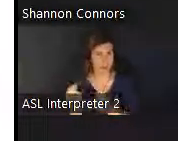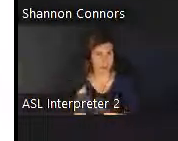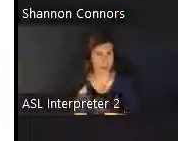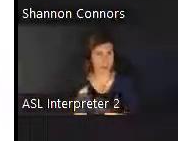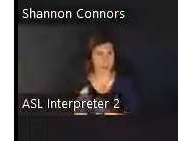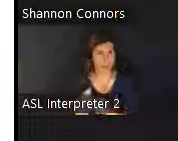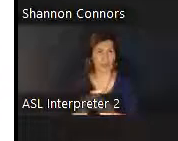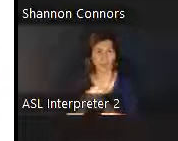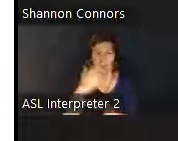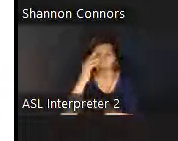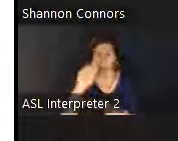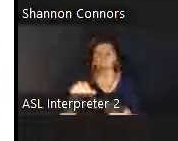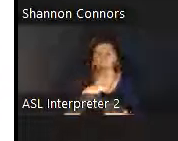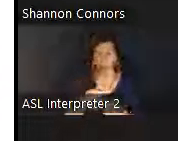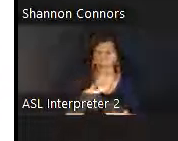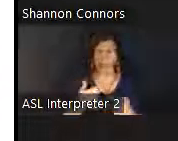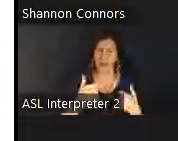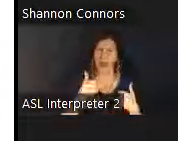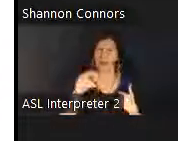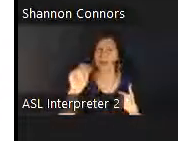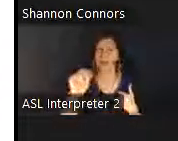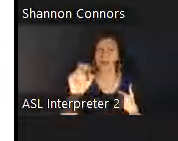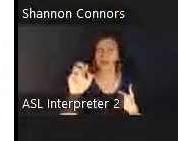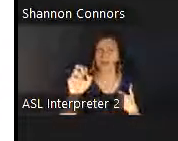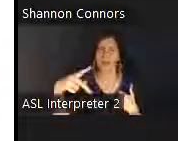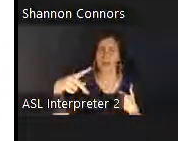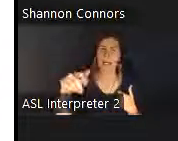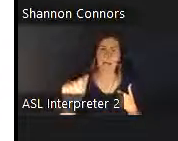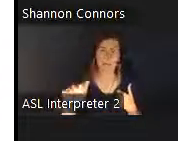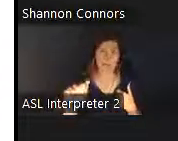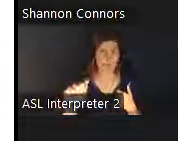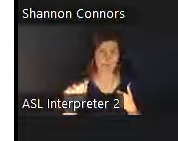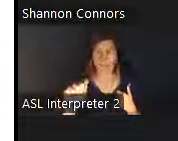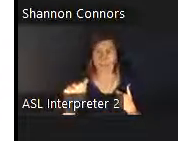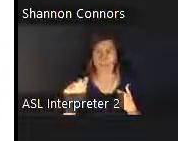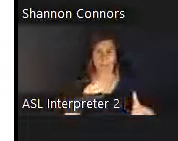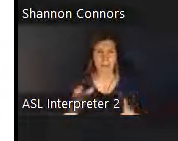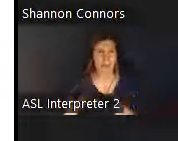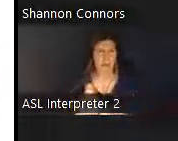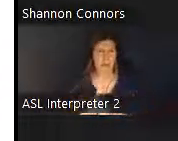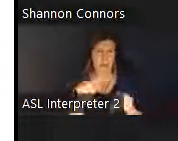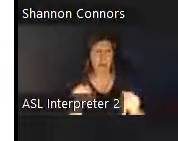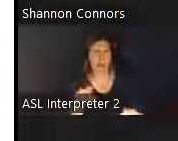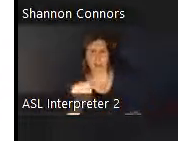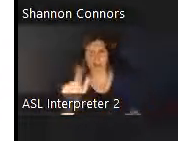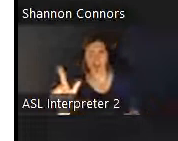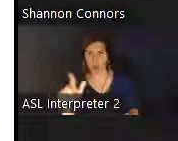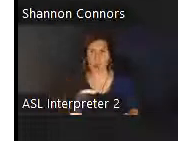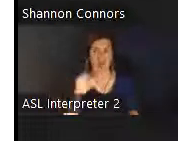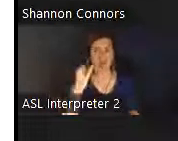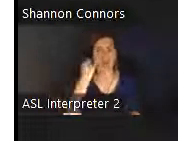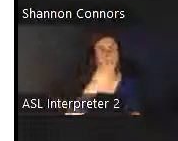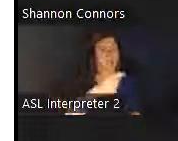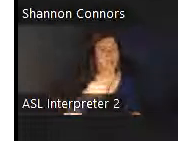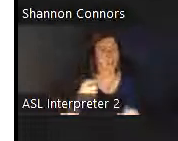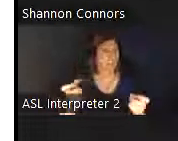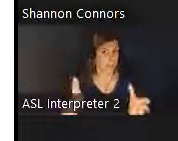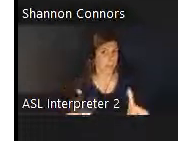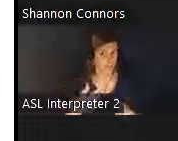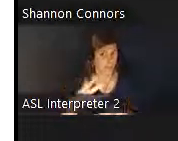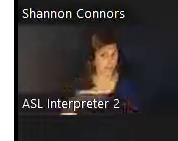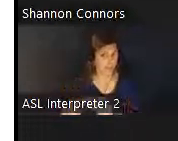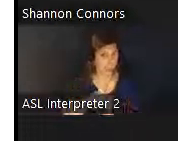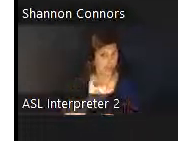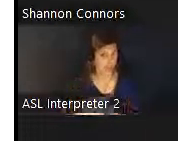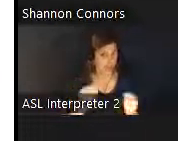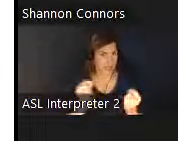NEPA project planning process for Forest Service actions. So wildlife managers who are part of those teams now have